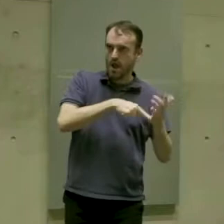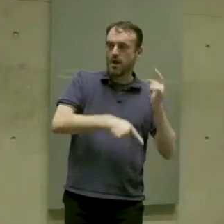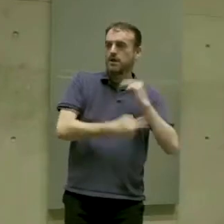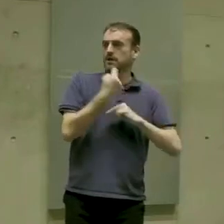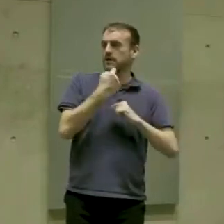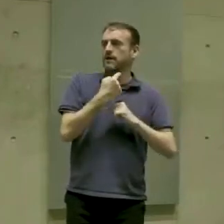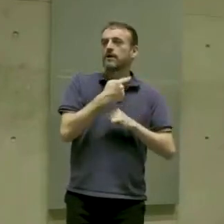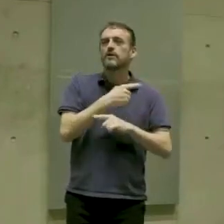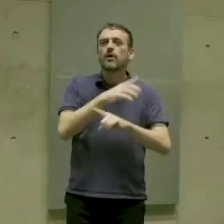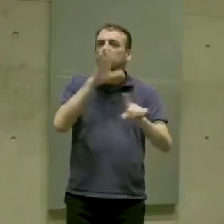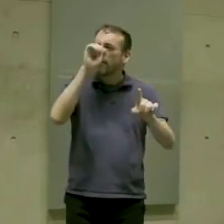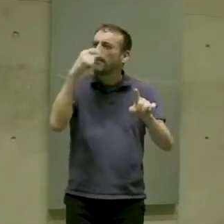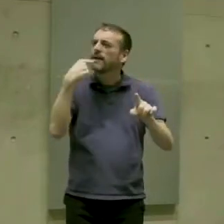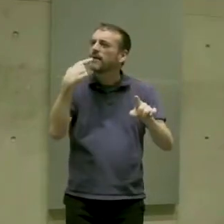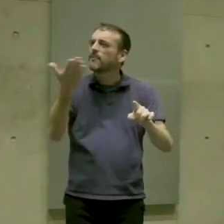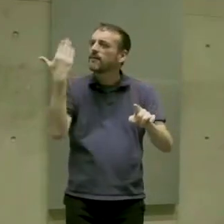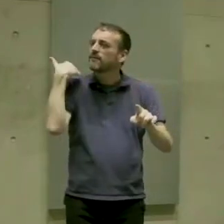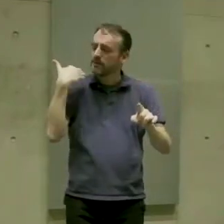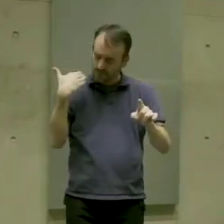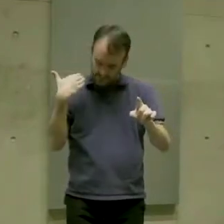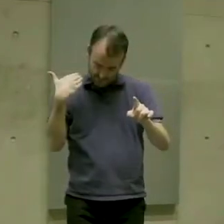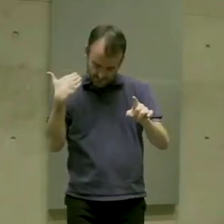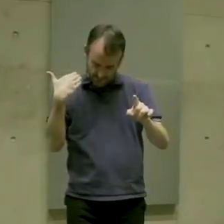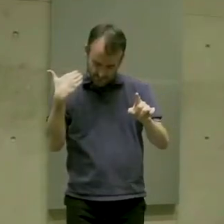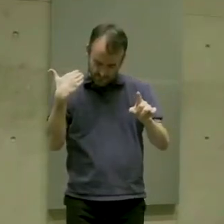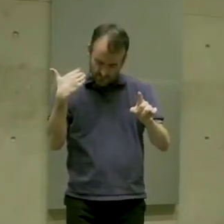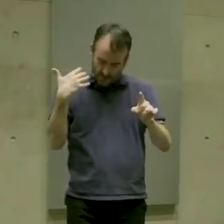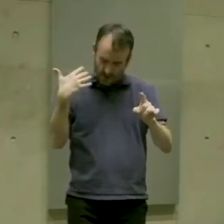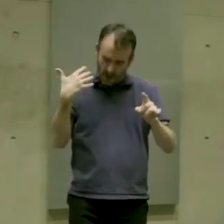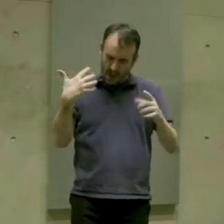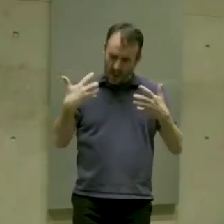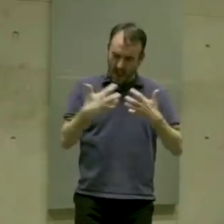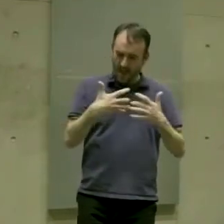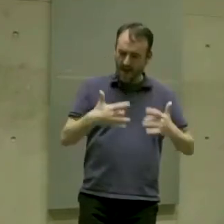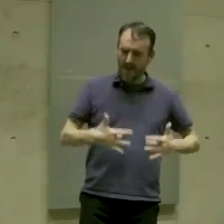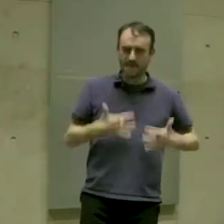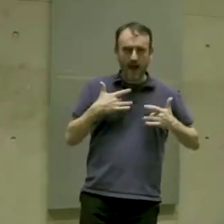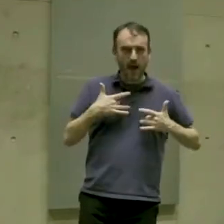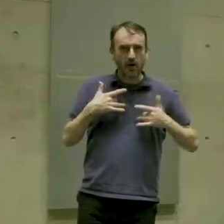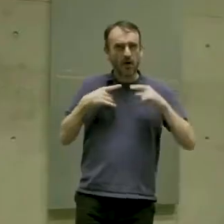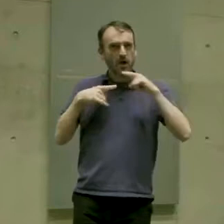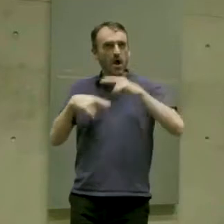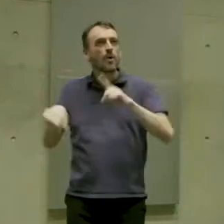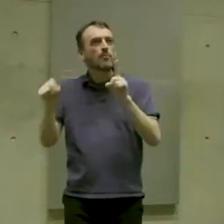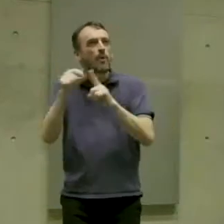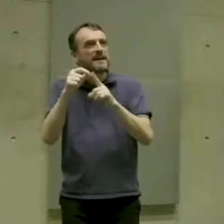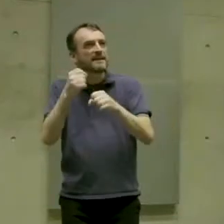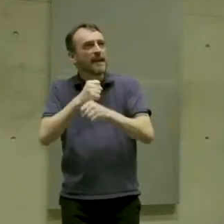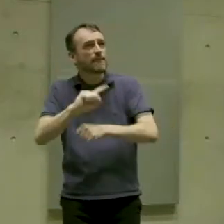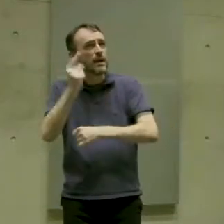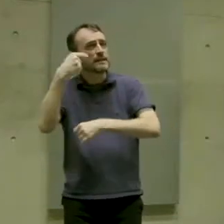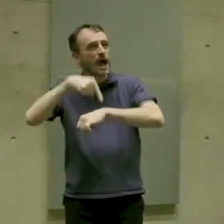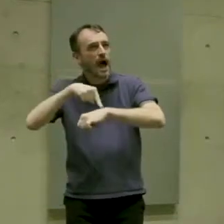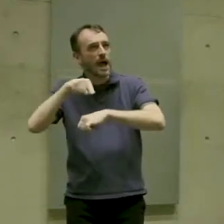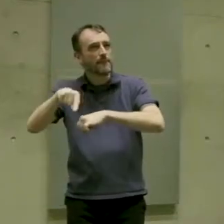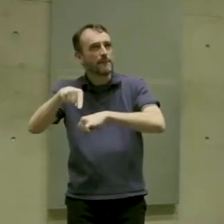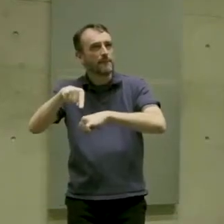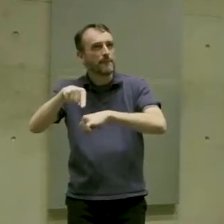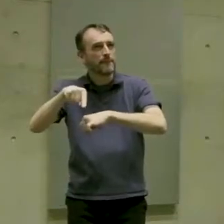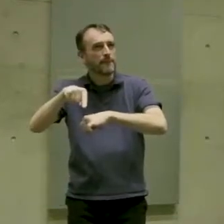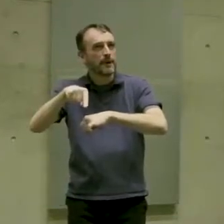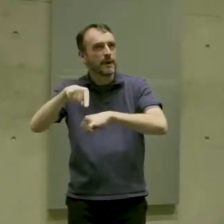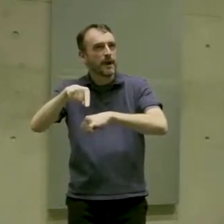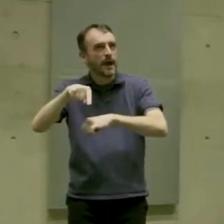thought we held a little while ago about how I felt playing Porpentine's games for the first time? Here it was again, and I recognized it